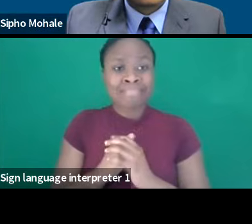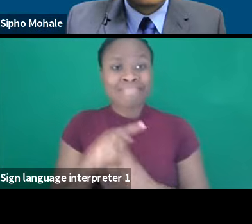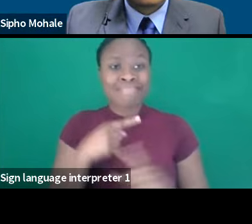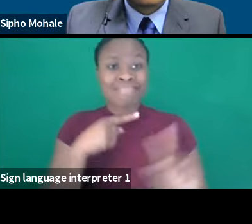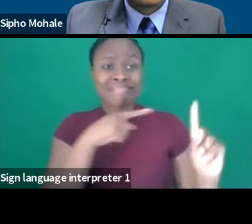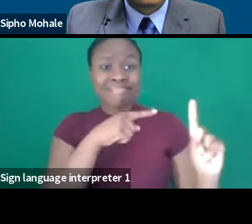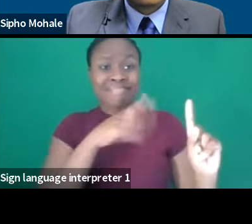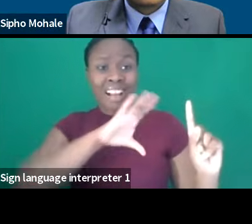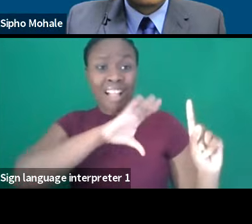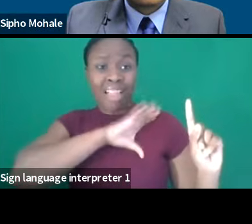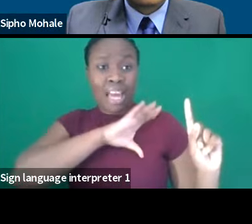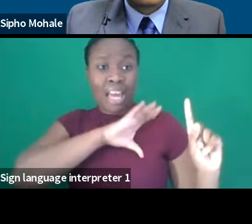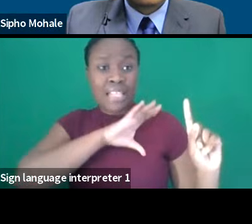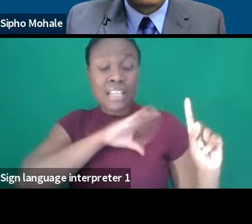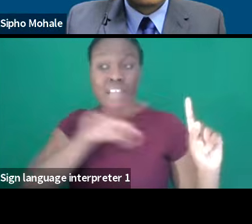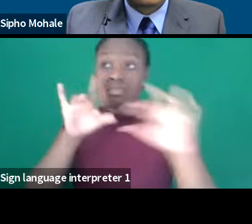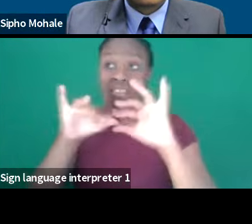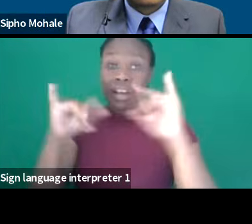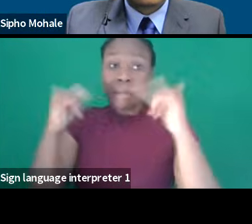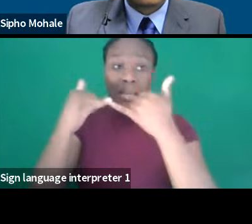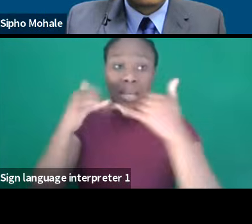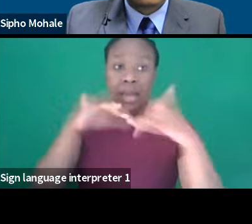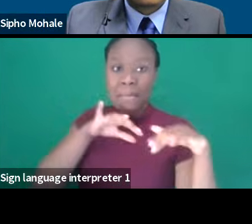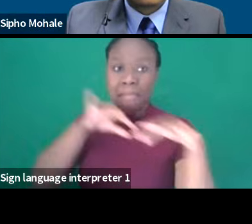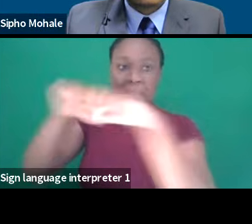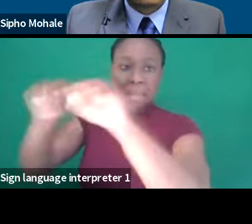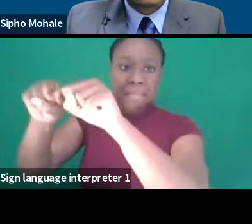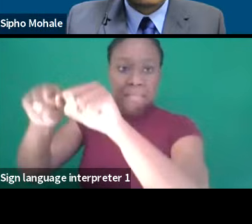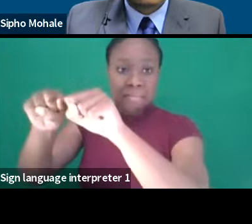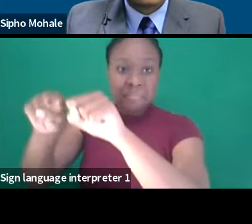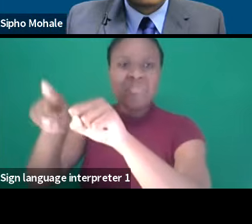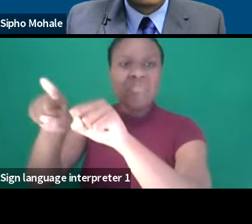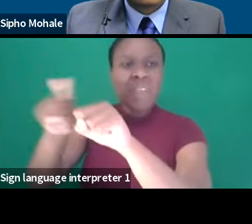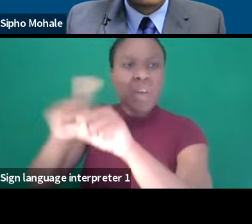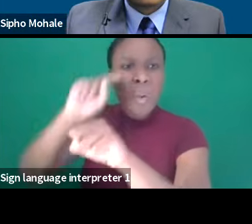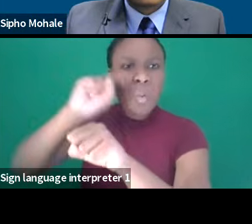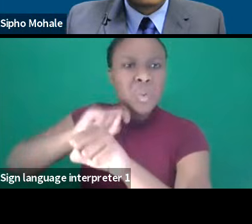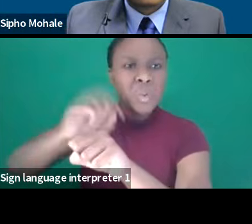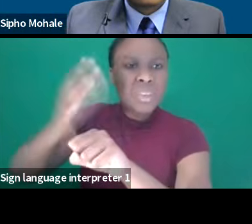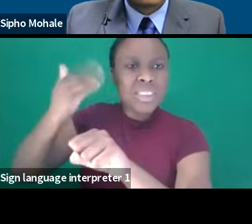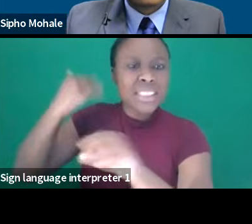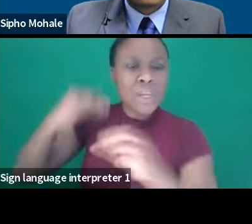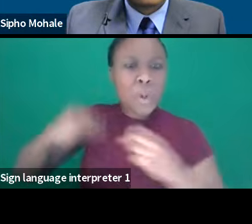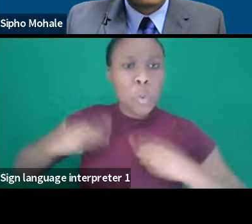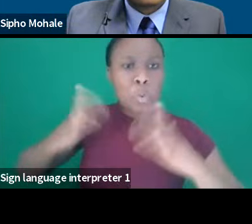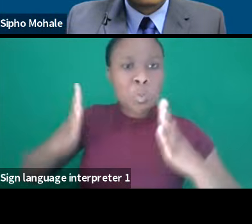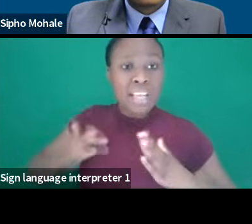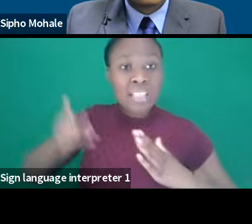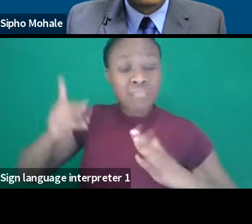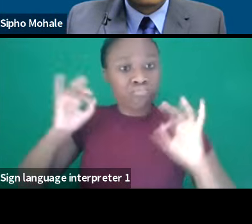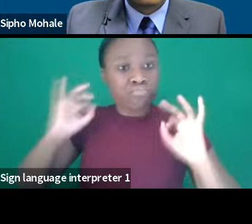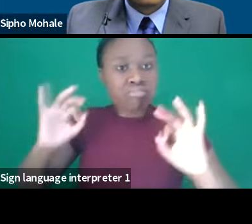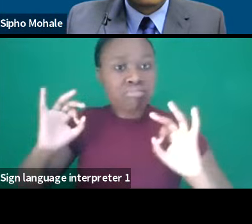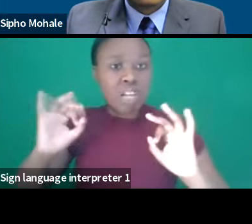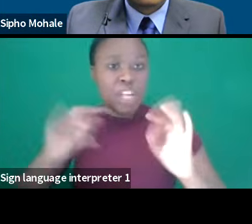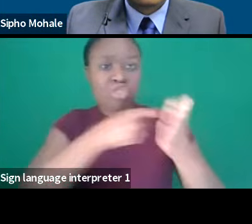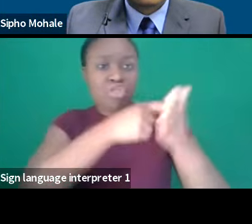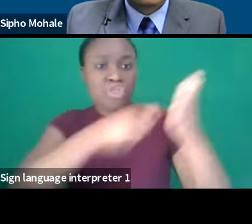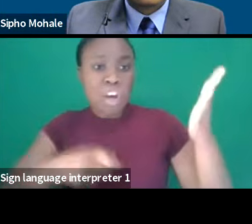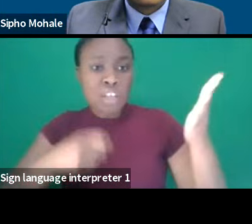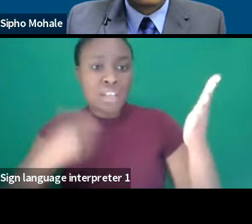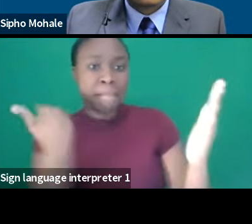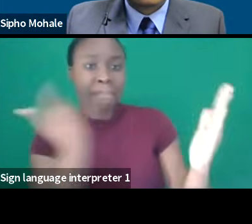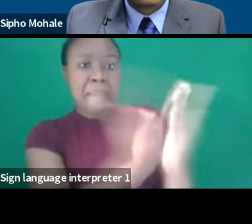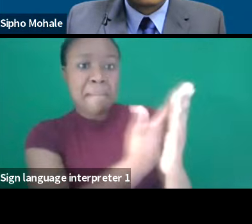a company. Old owner did not submit the company tax return. We cannot get hold of